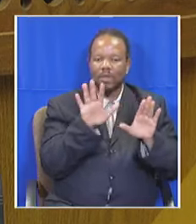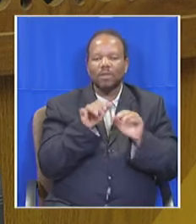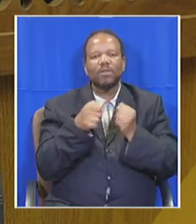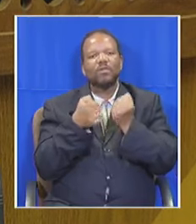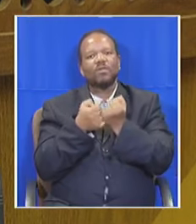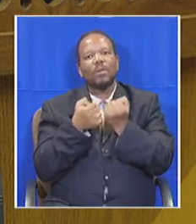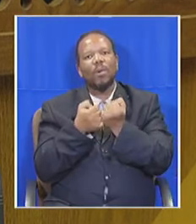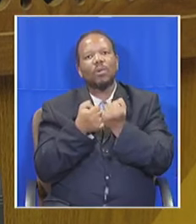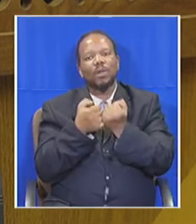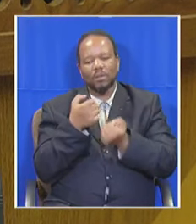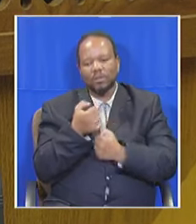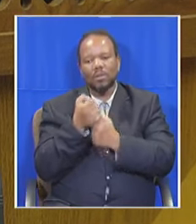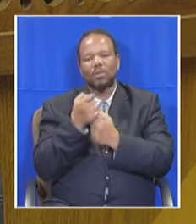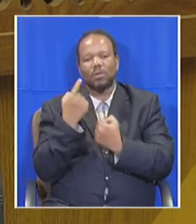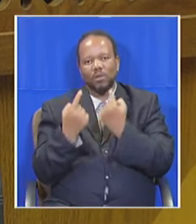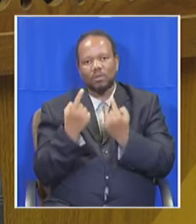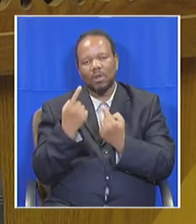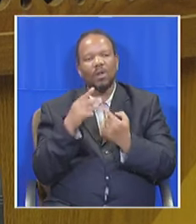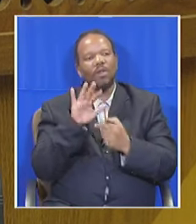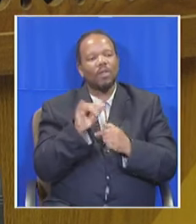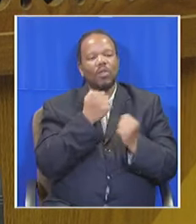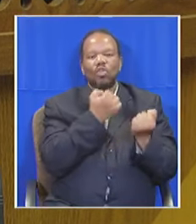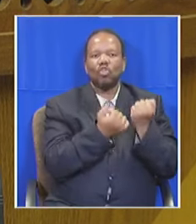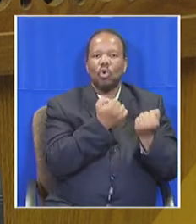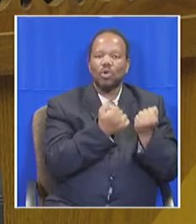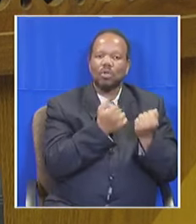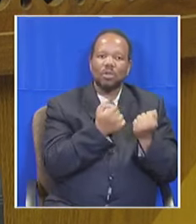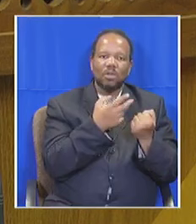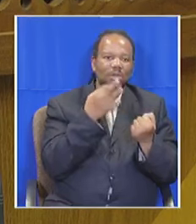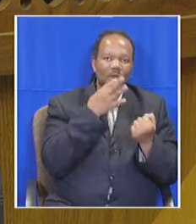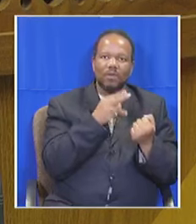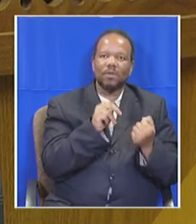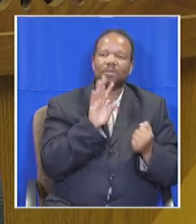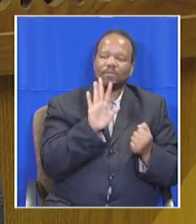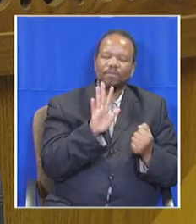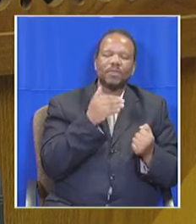another. The court has not rejected the argument that